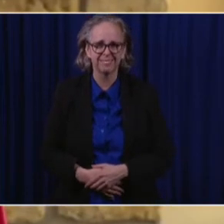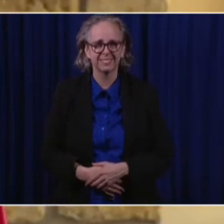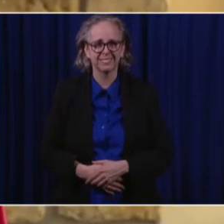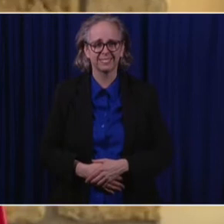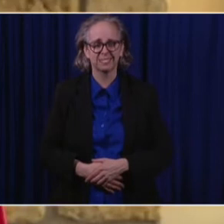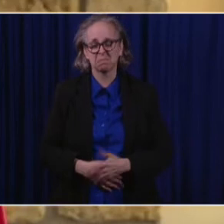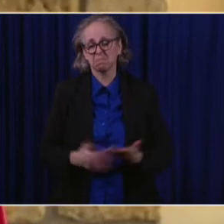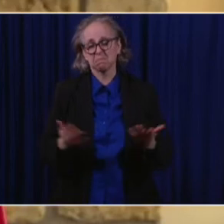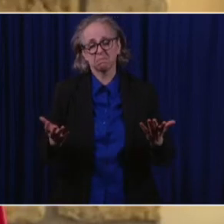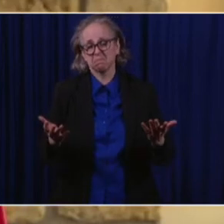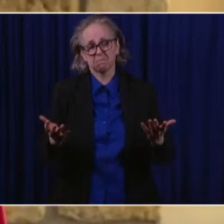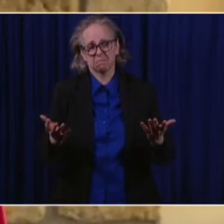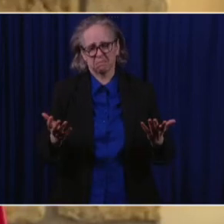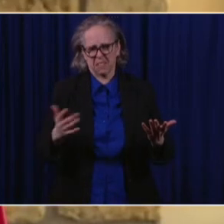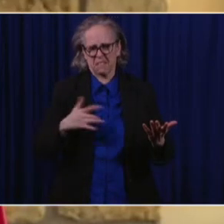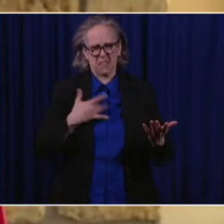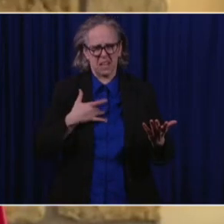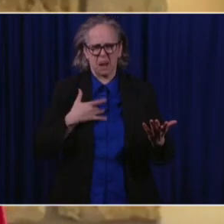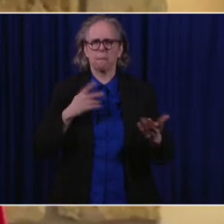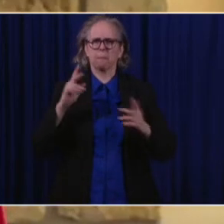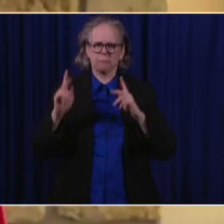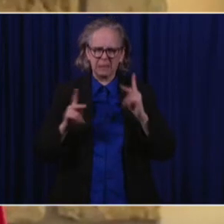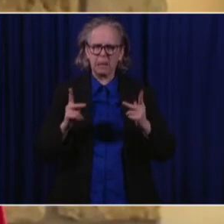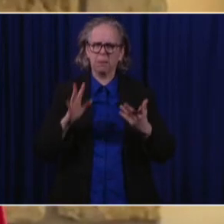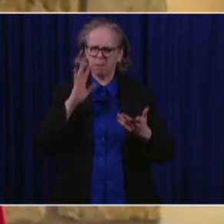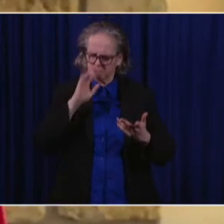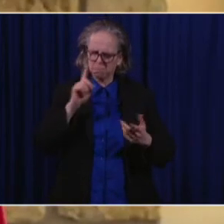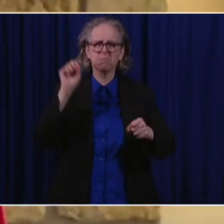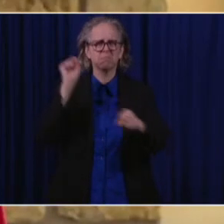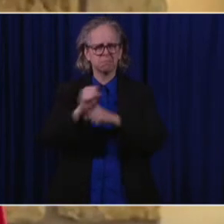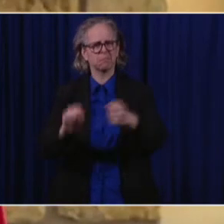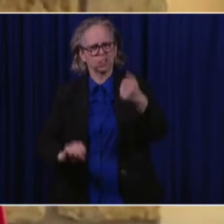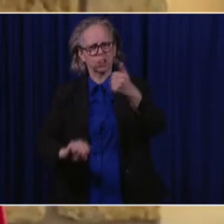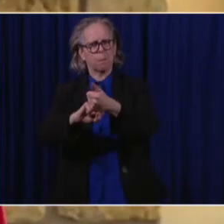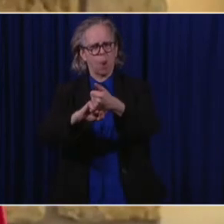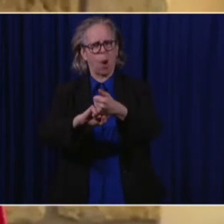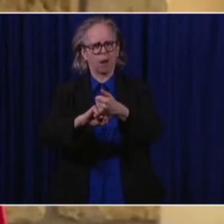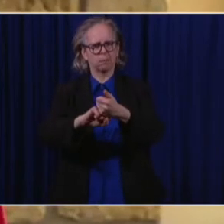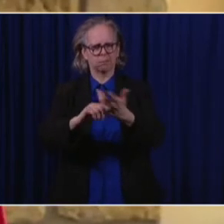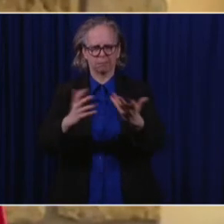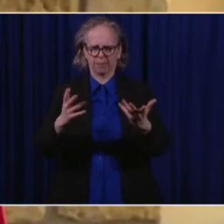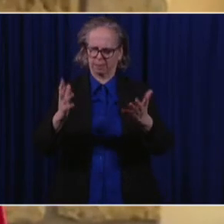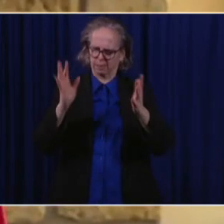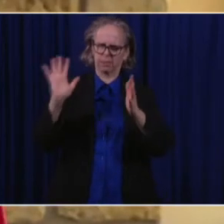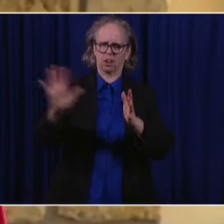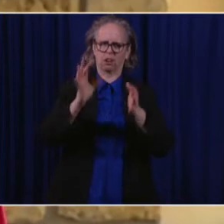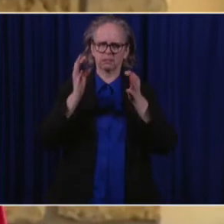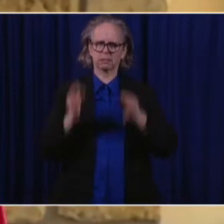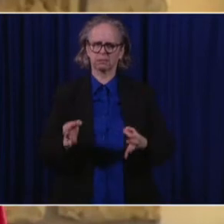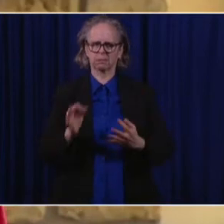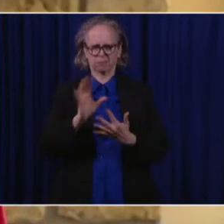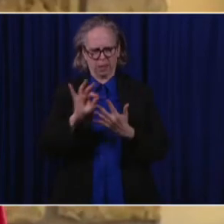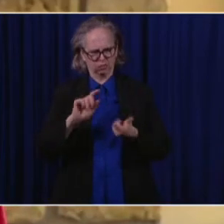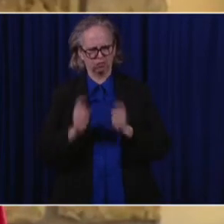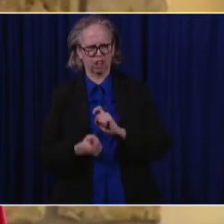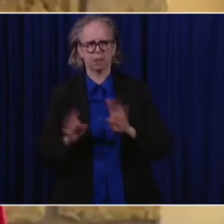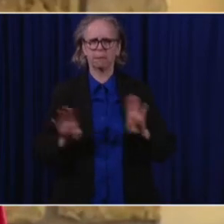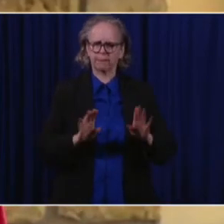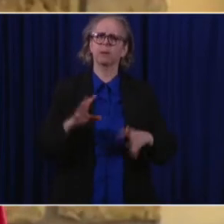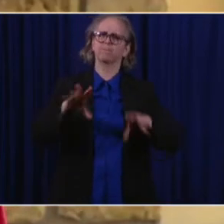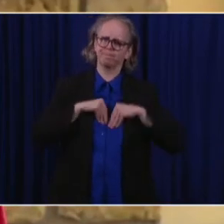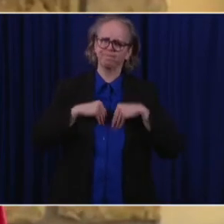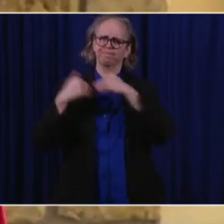I think people show their support for this by what they do. And that's all we ask. I'm not asking for support for me. I'm asking for support